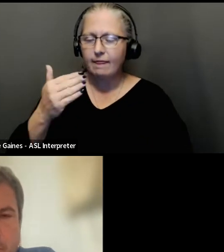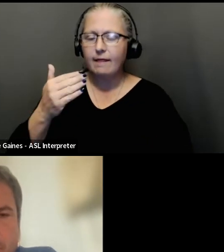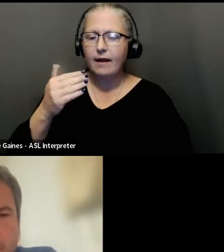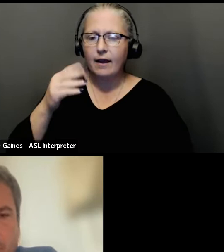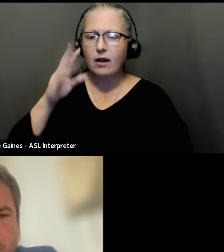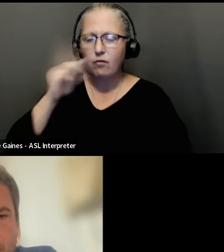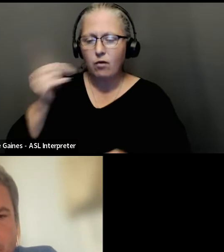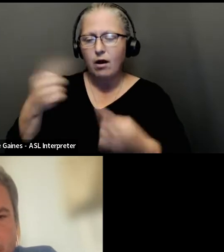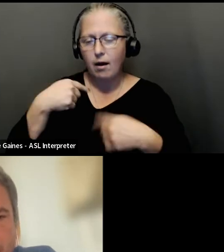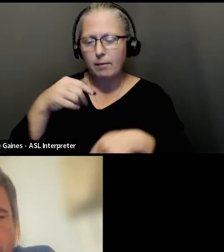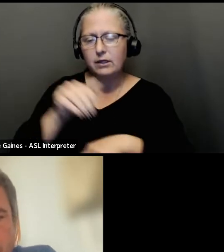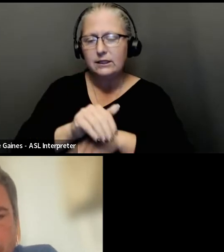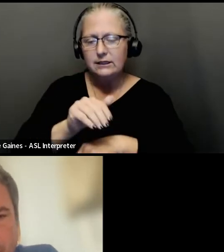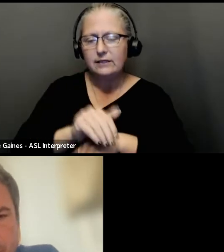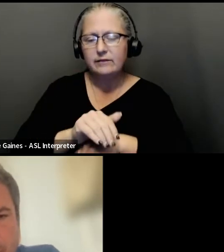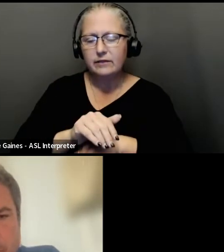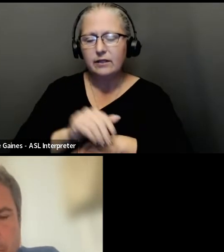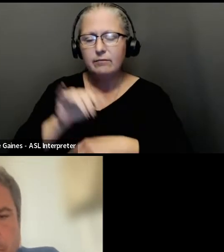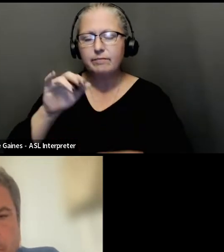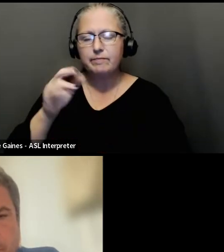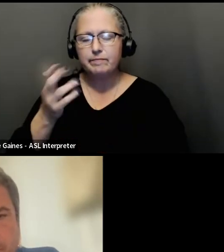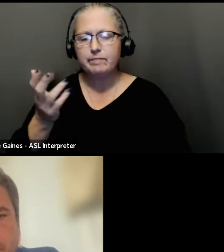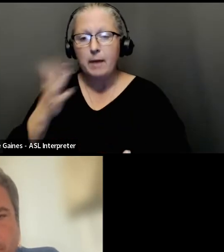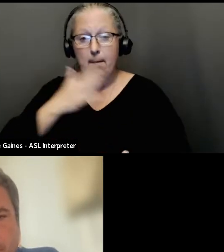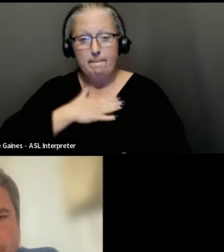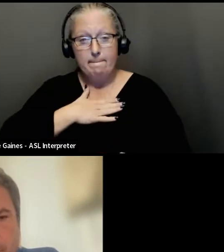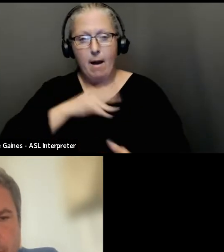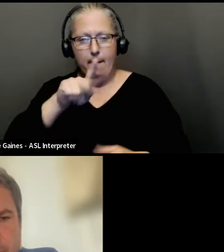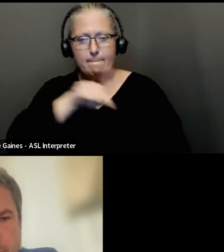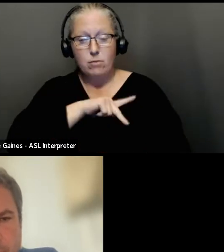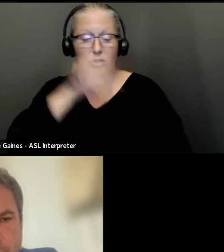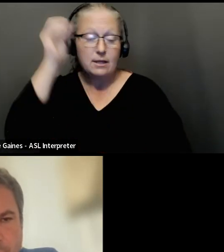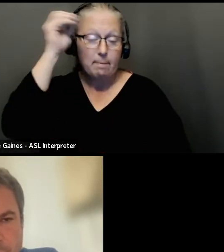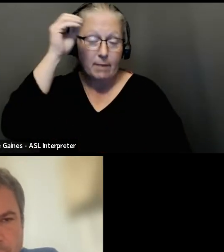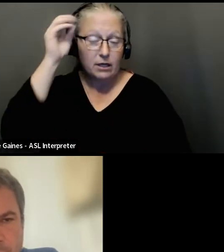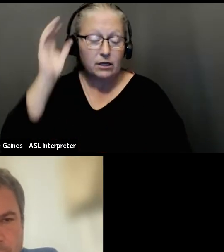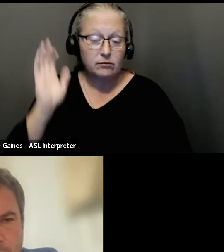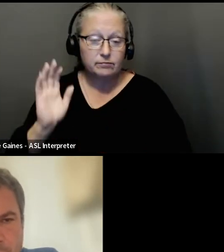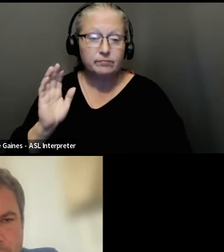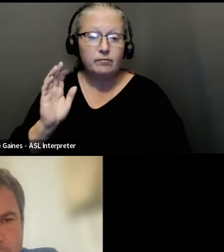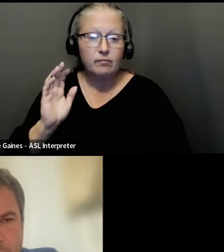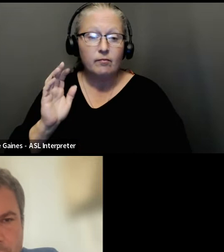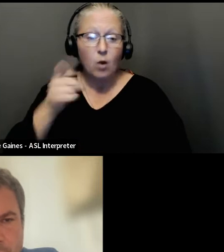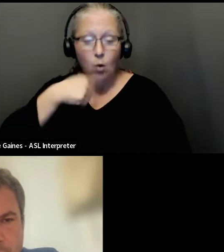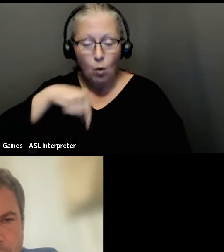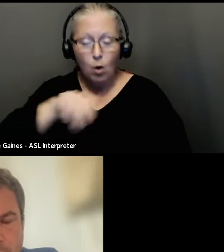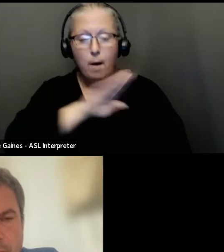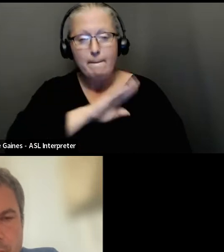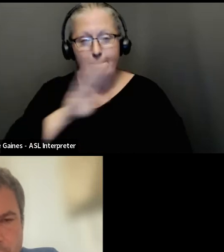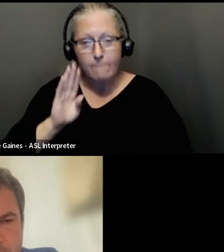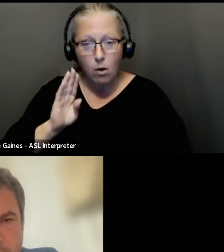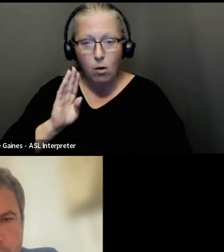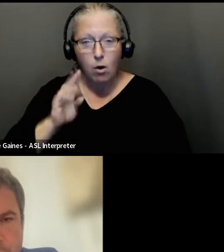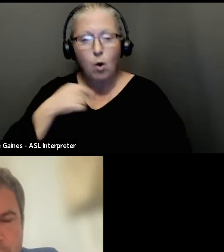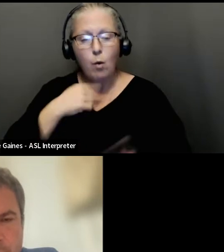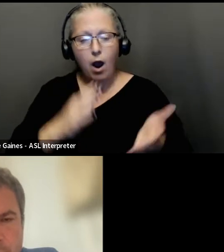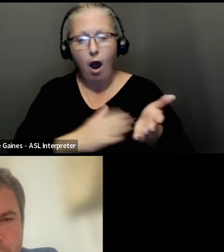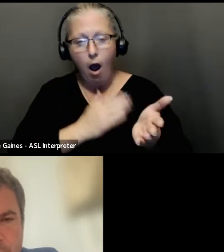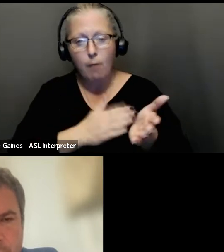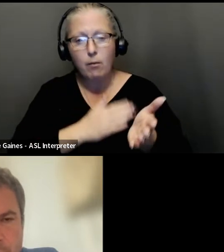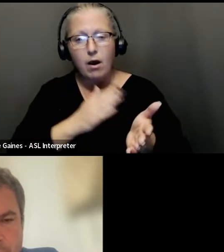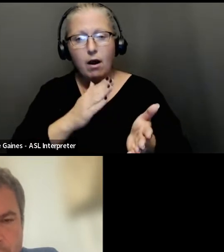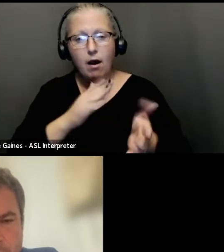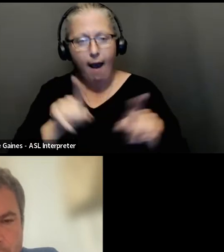this evening. I think, and this is my personal opinion, and so we are a board where we operate as a